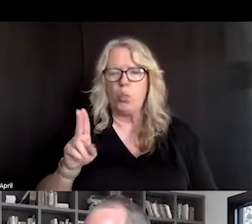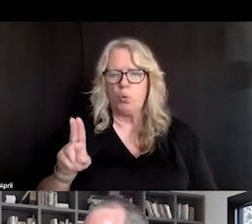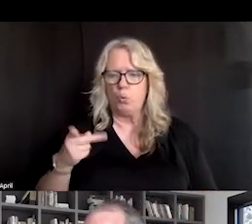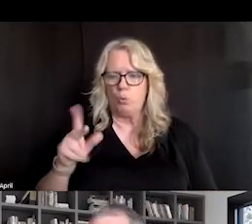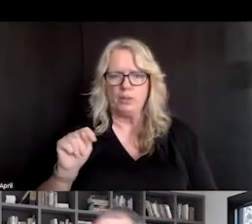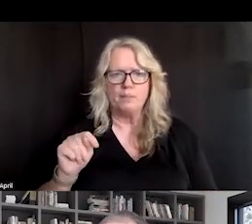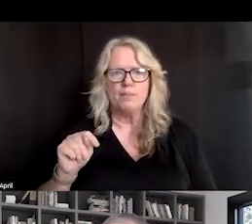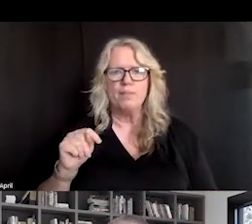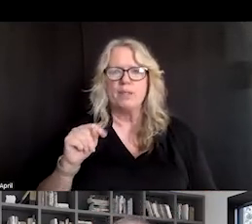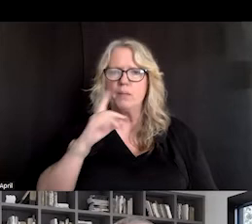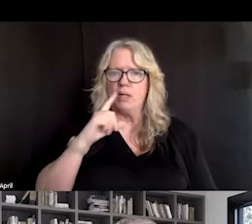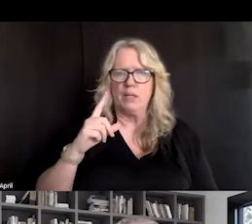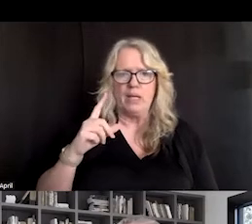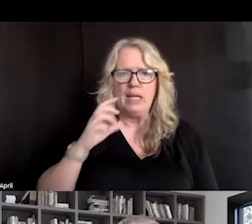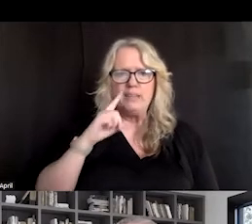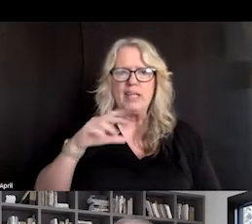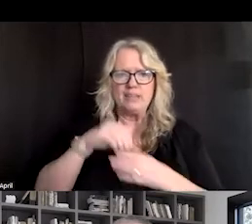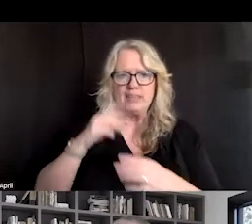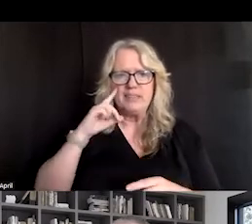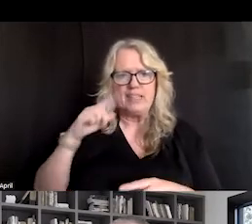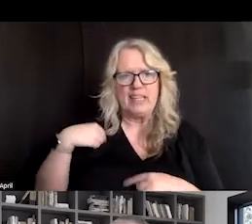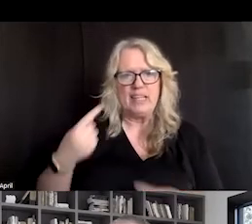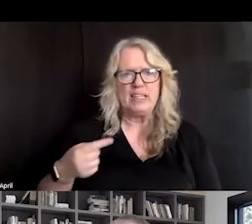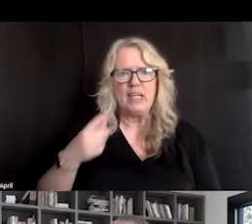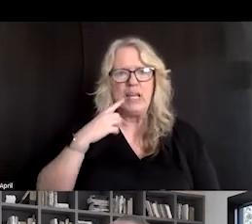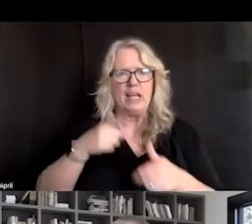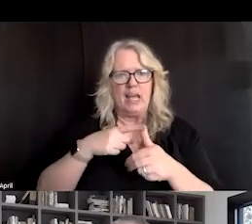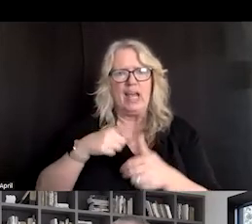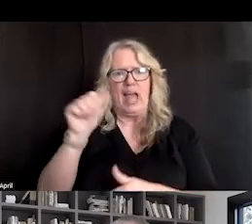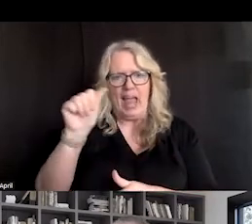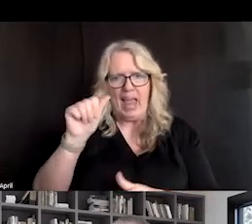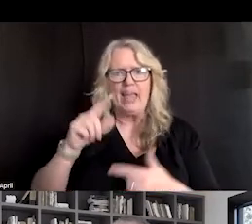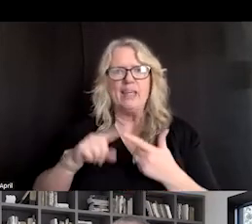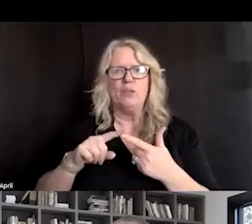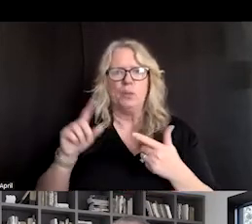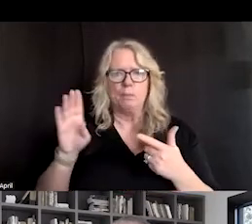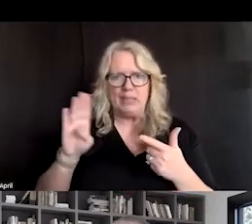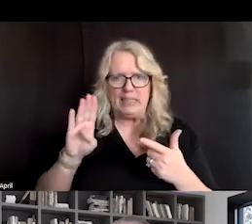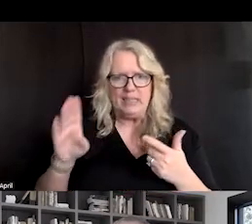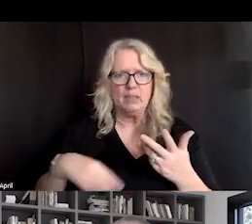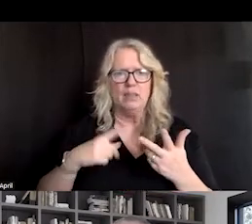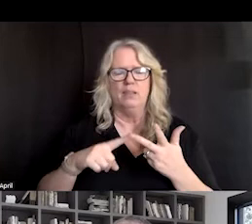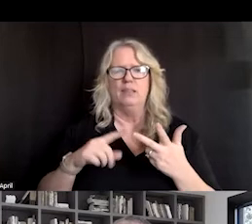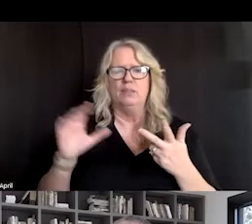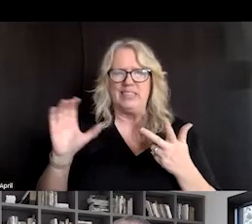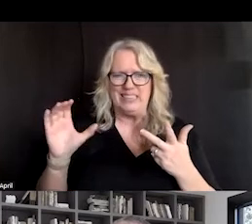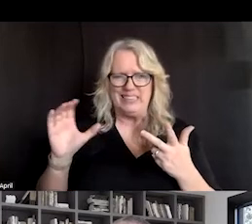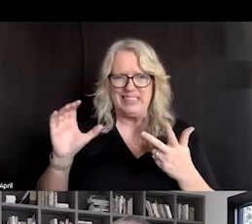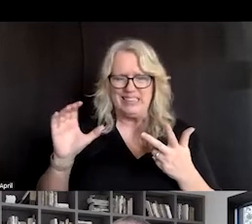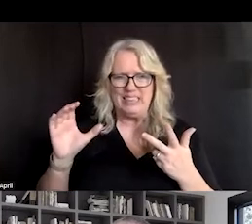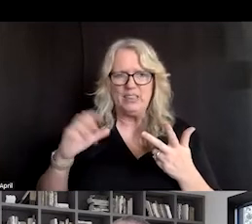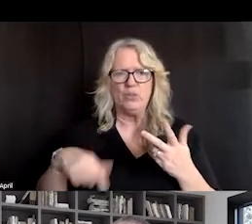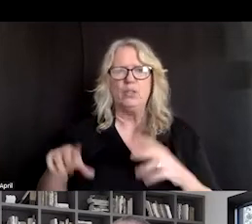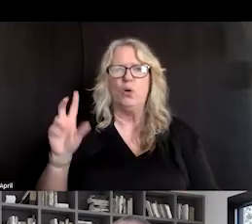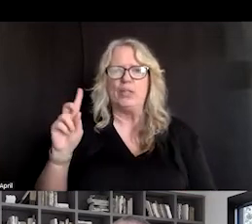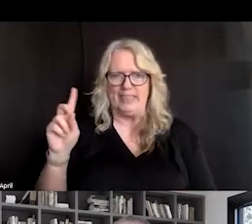A, census and recidivism rate. B, census and door-to-doc time. C, census and voluntary status.